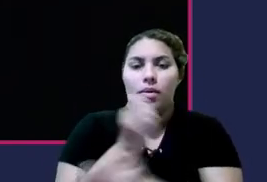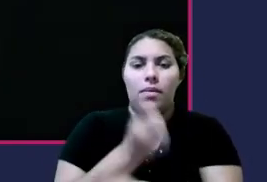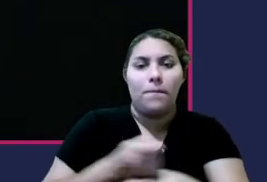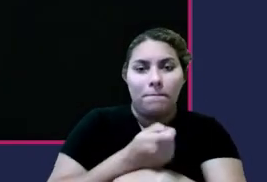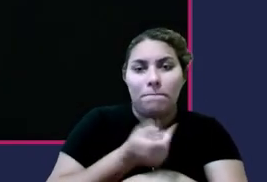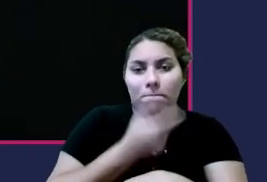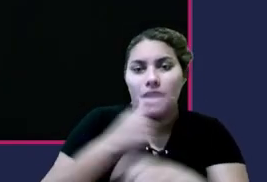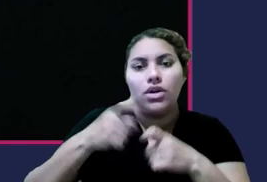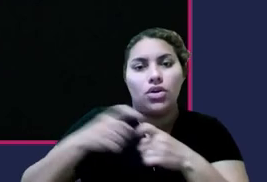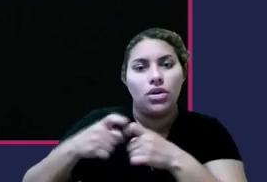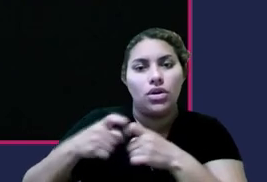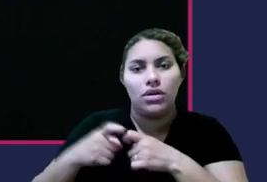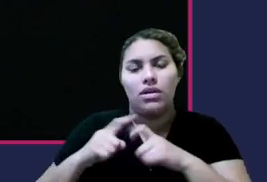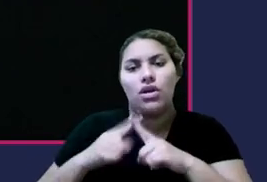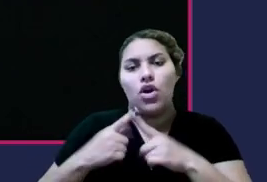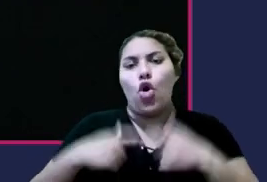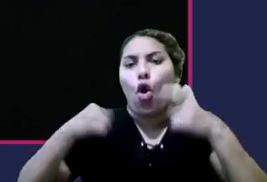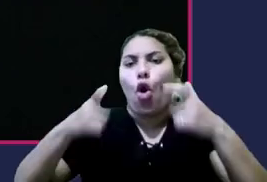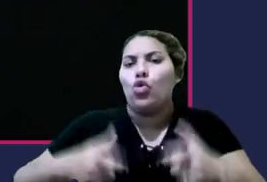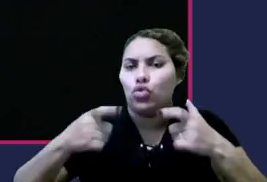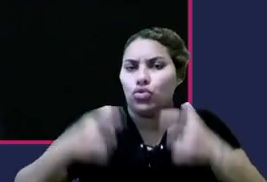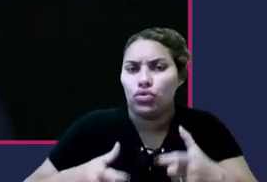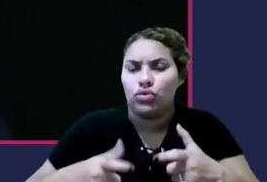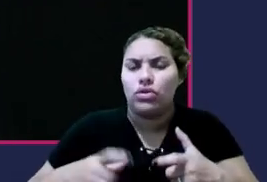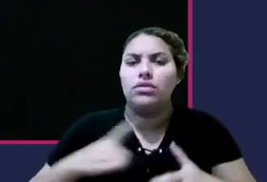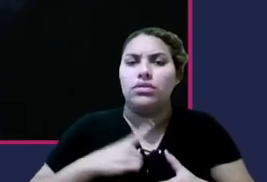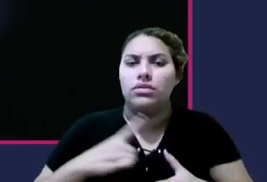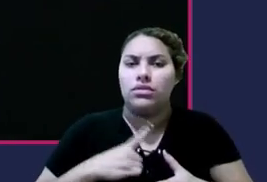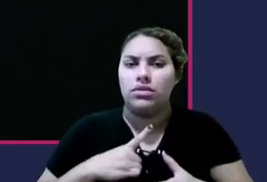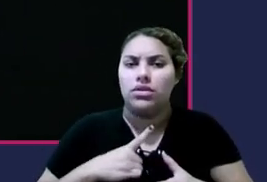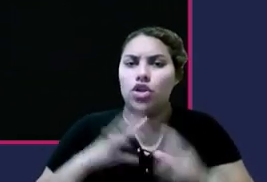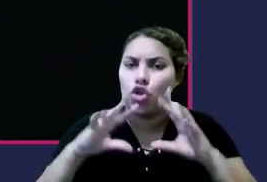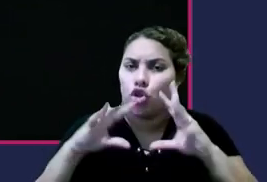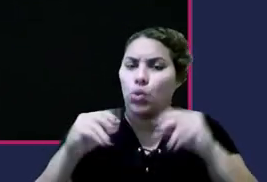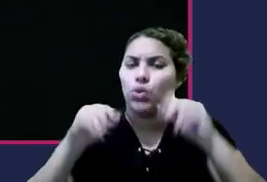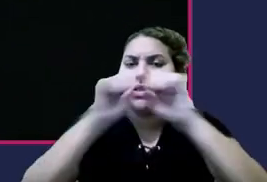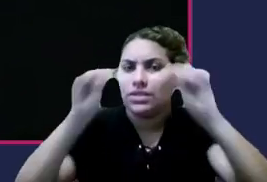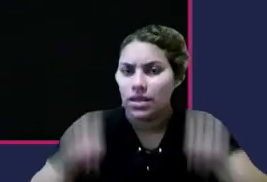Paulo, is it going to happen to a multidisciplinary?